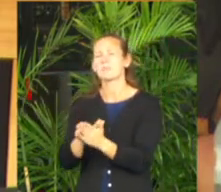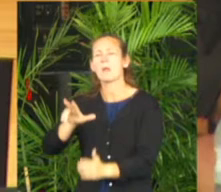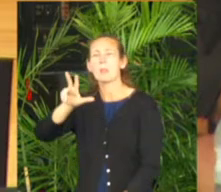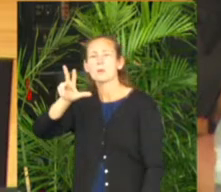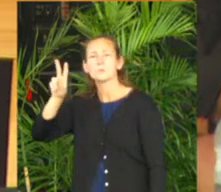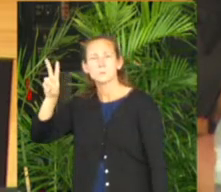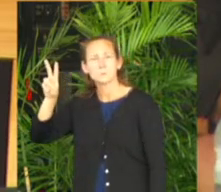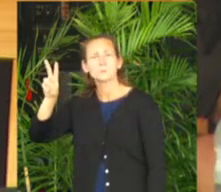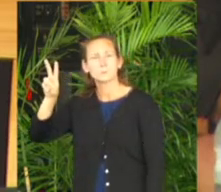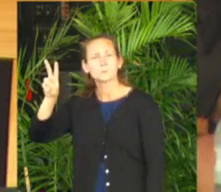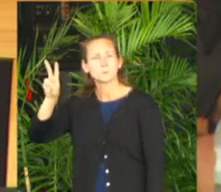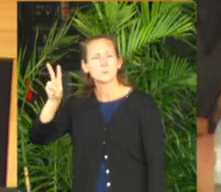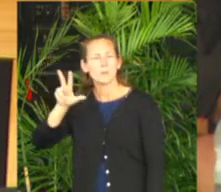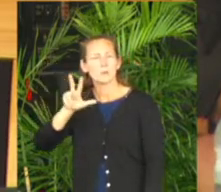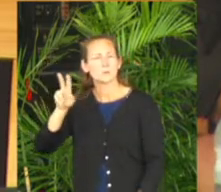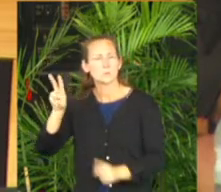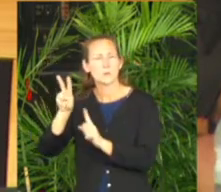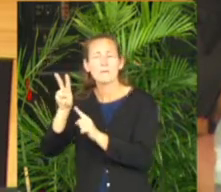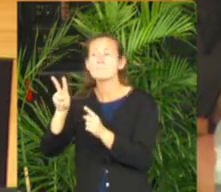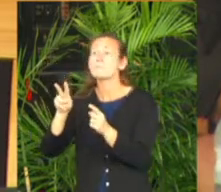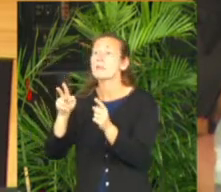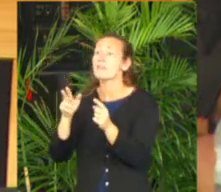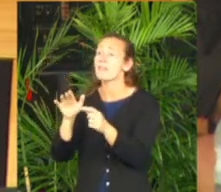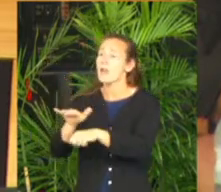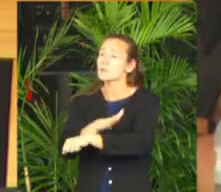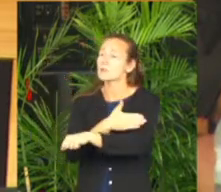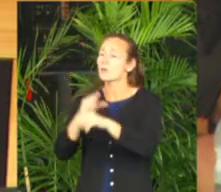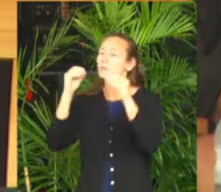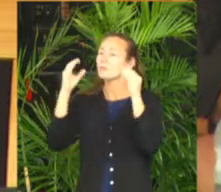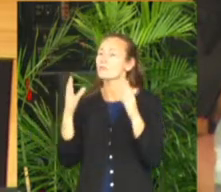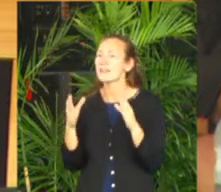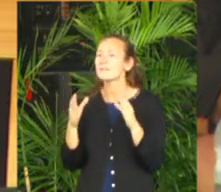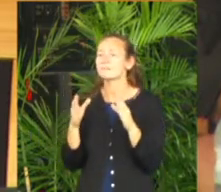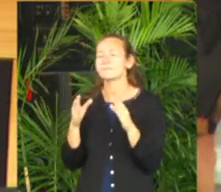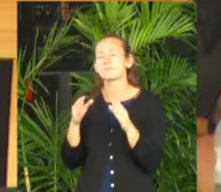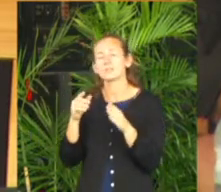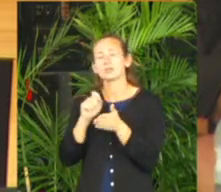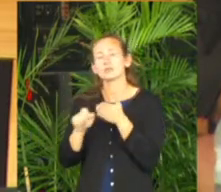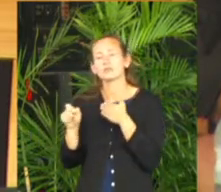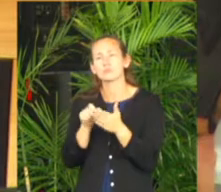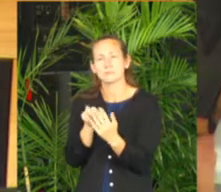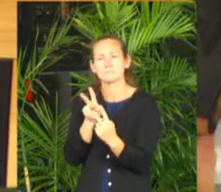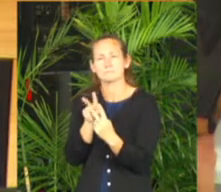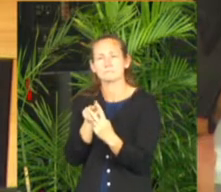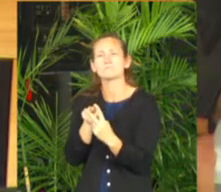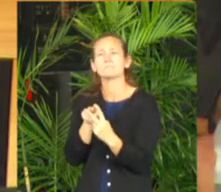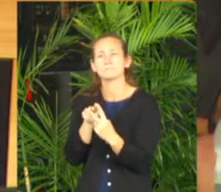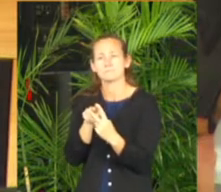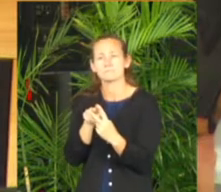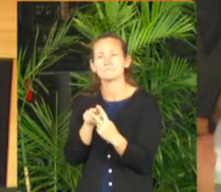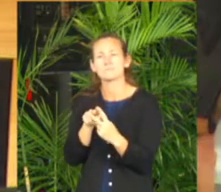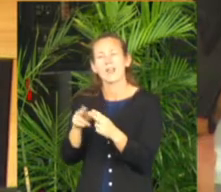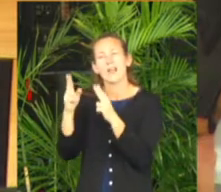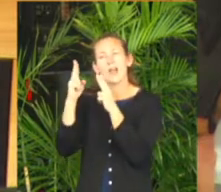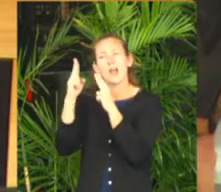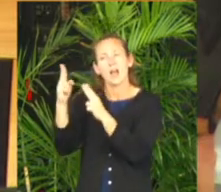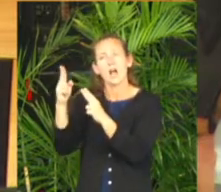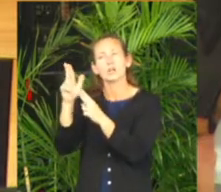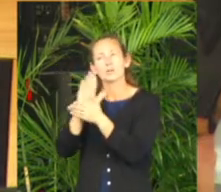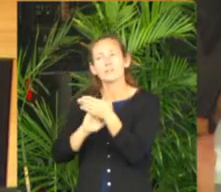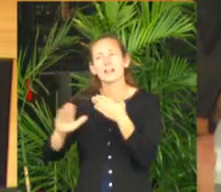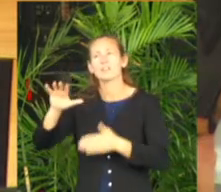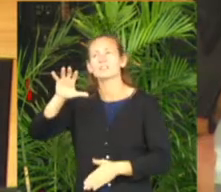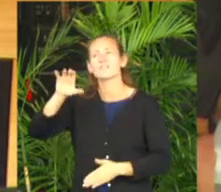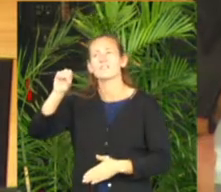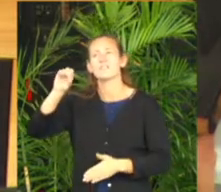program. The alma mater was written by Professors Kip Tasey and Craig Wolfel in honor of the college's